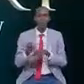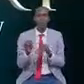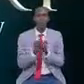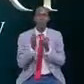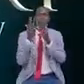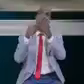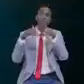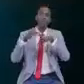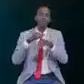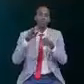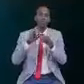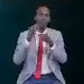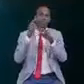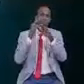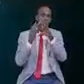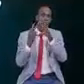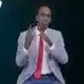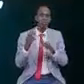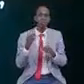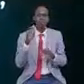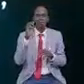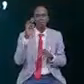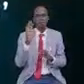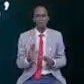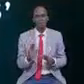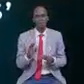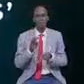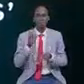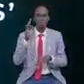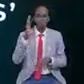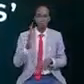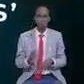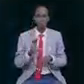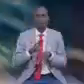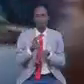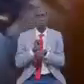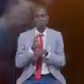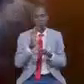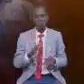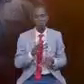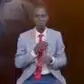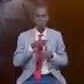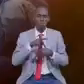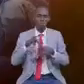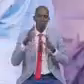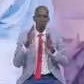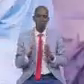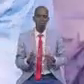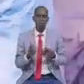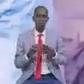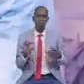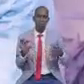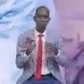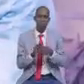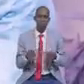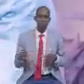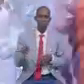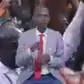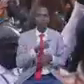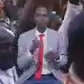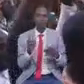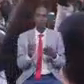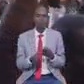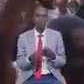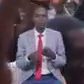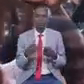view will hold for ministers, church workers, and professionals to connect them to supernatural